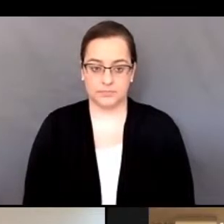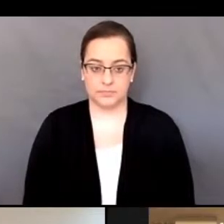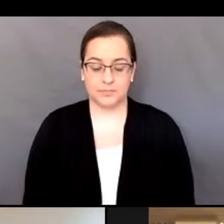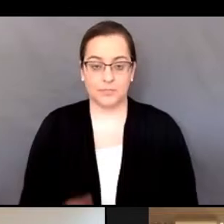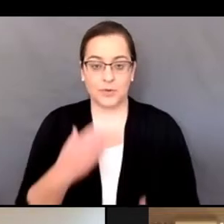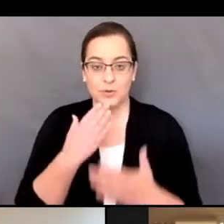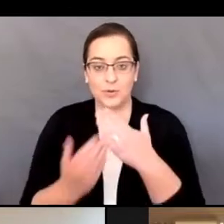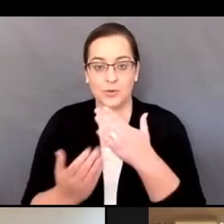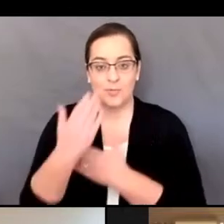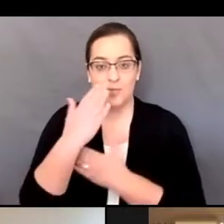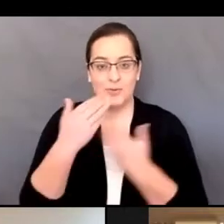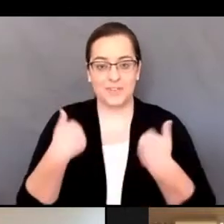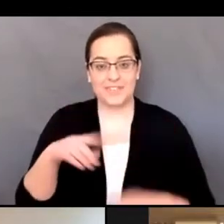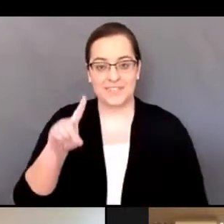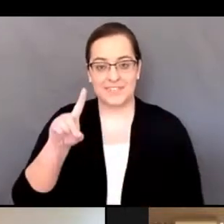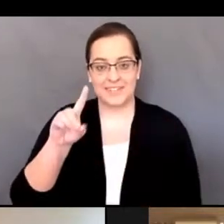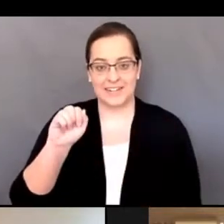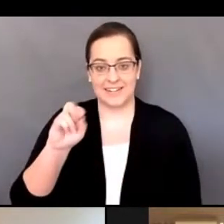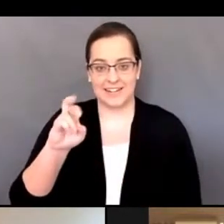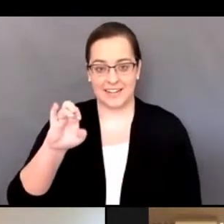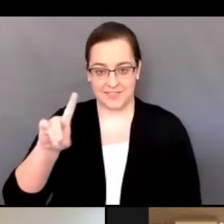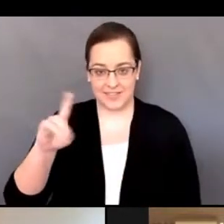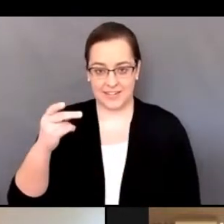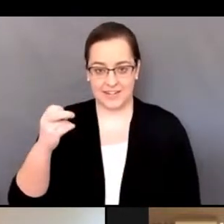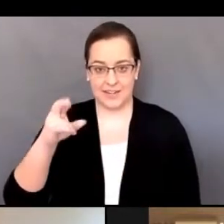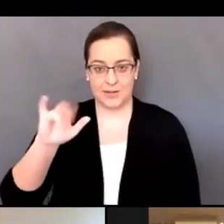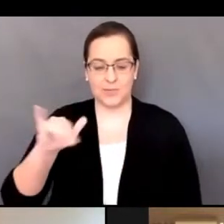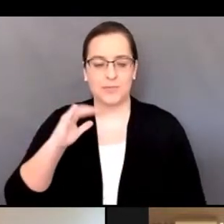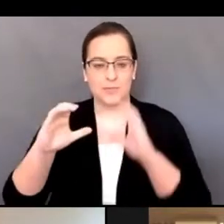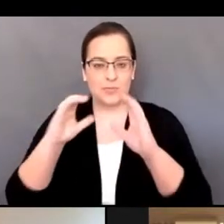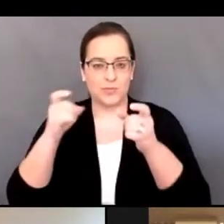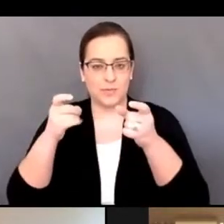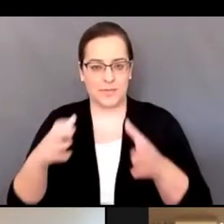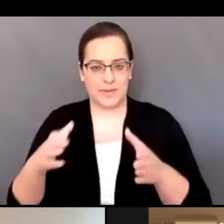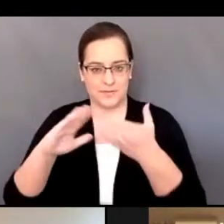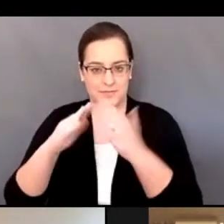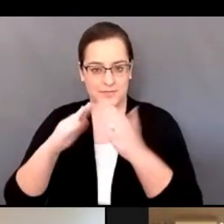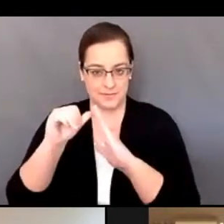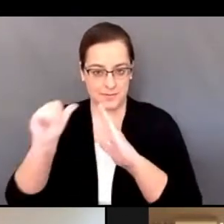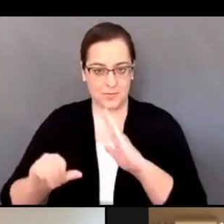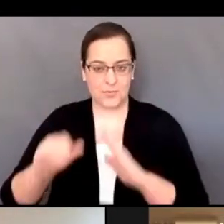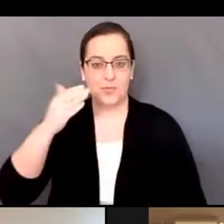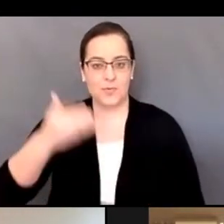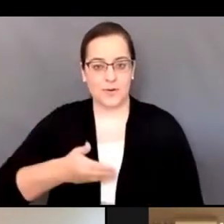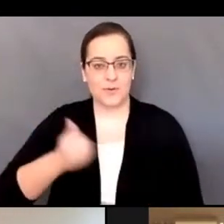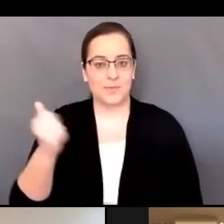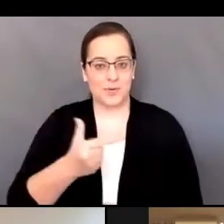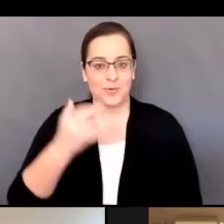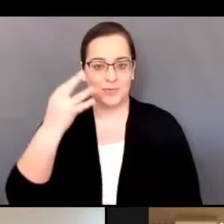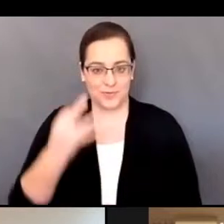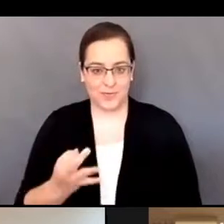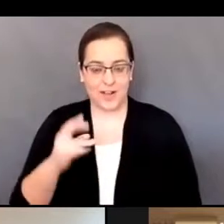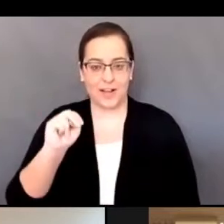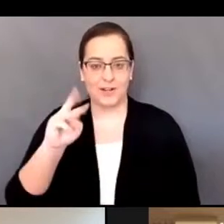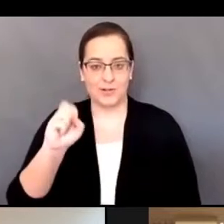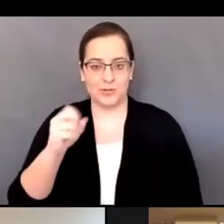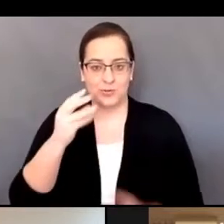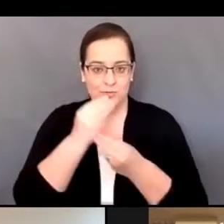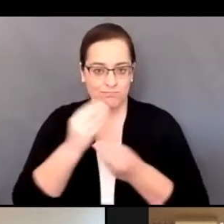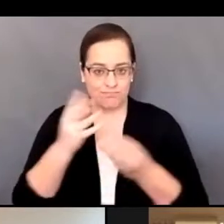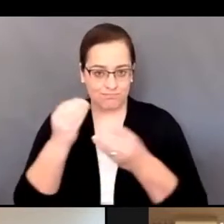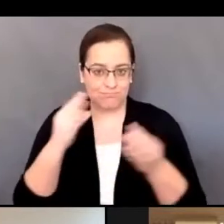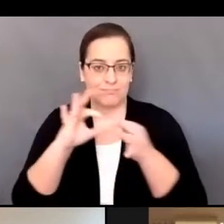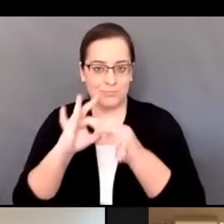Good morning. This is David Henry. I'm the Communications Manager for the City of Amarillo. I want to welcome everyone to our Friday news conference for the latest in